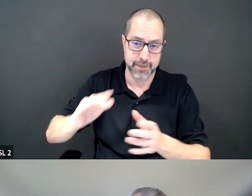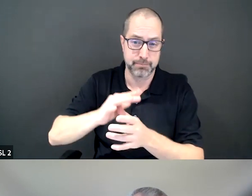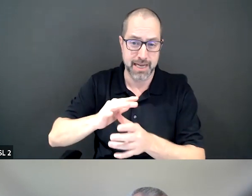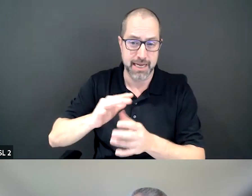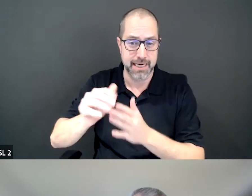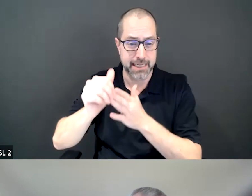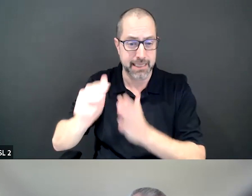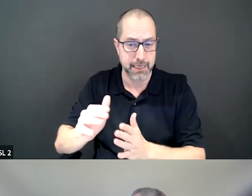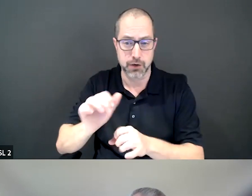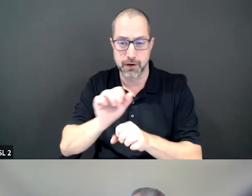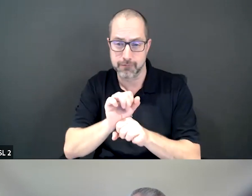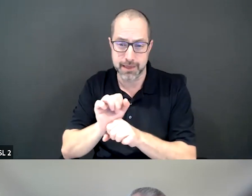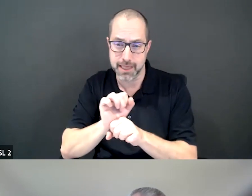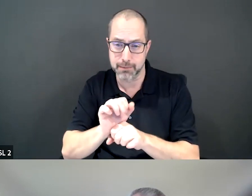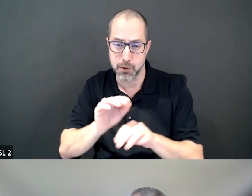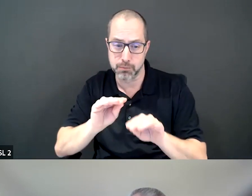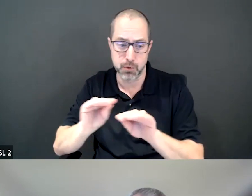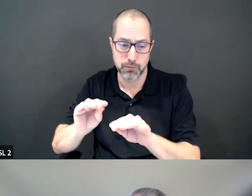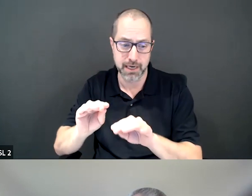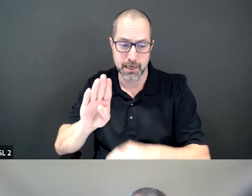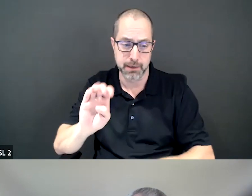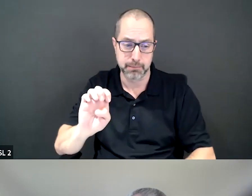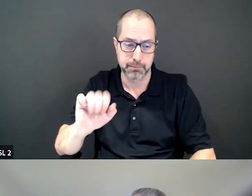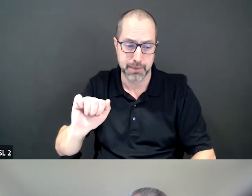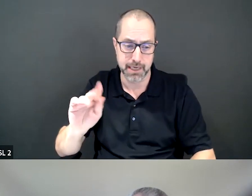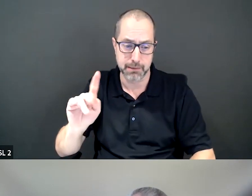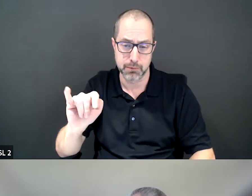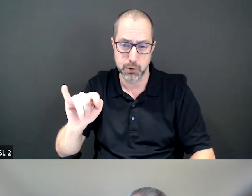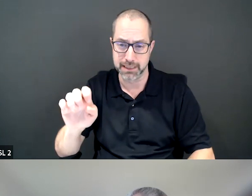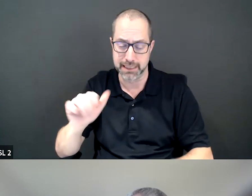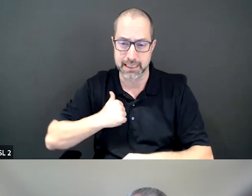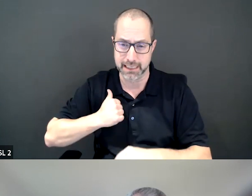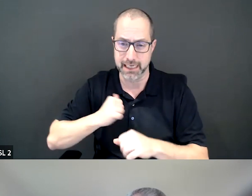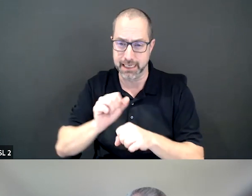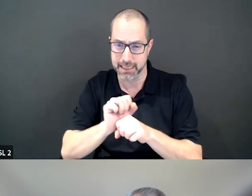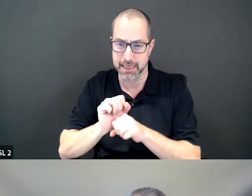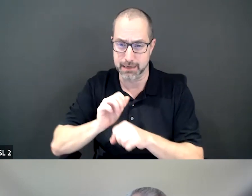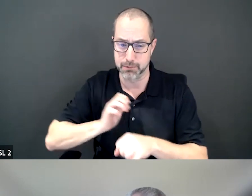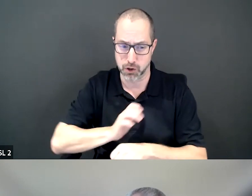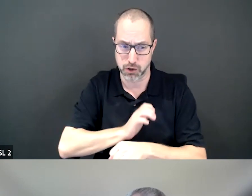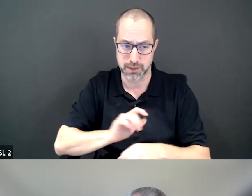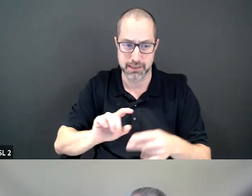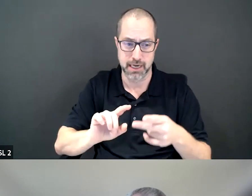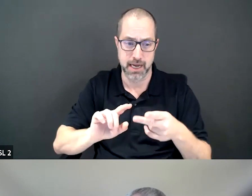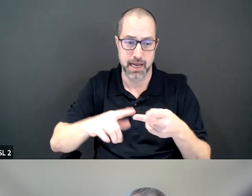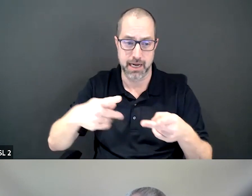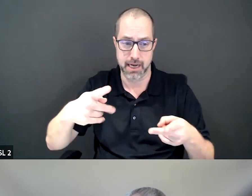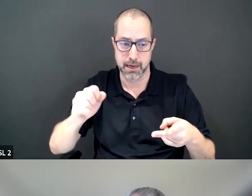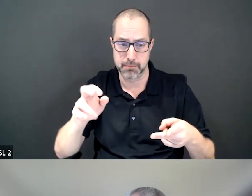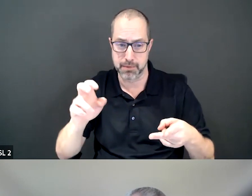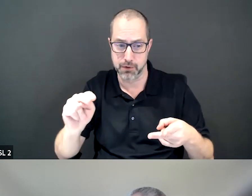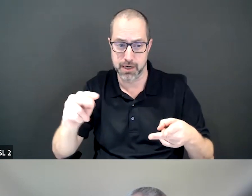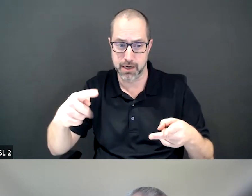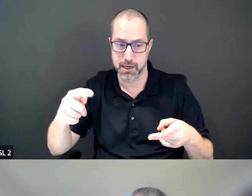in Canada, Bruske, who's president of the Canadian Labour Congress, and Perrin Beatty, president and CEO of the Canadian Chamber of